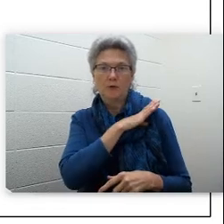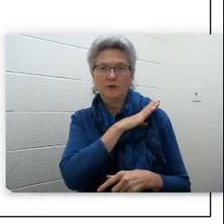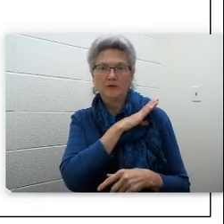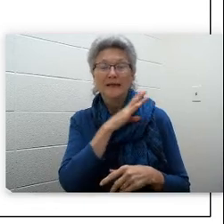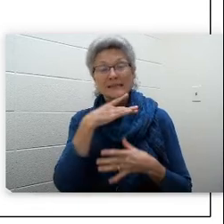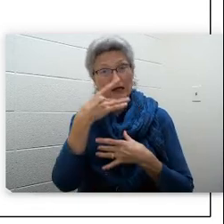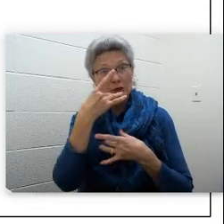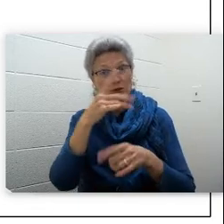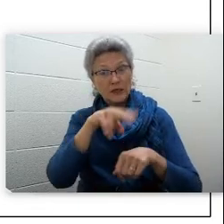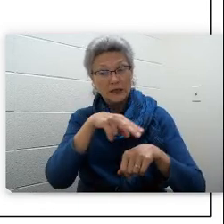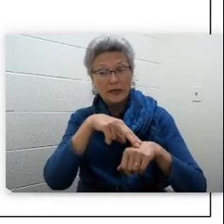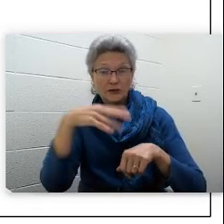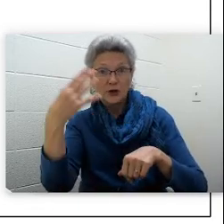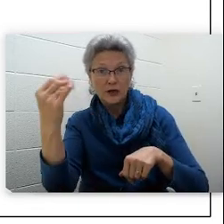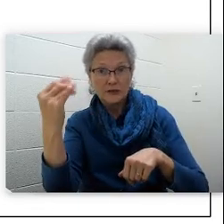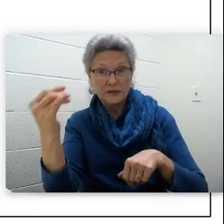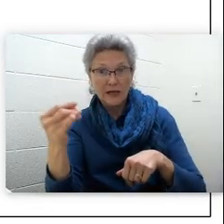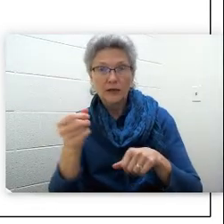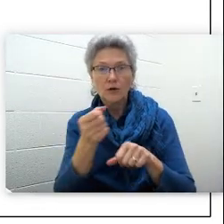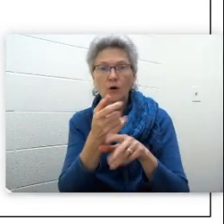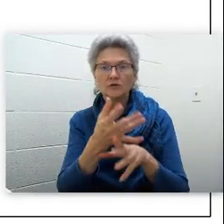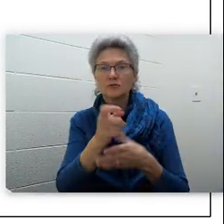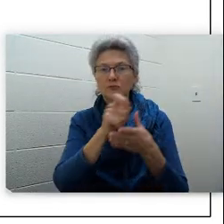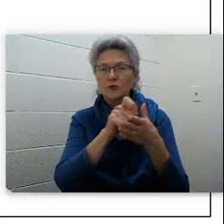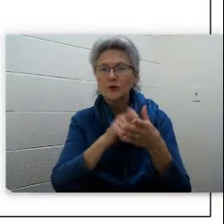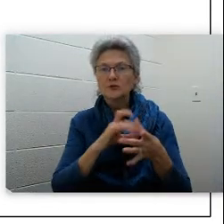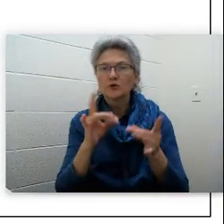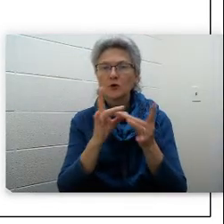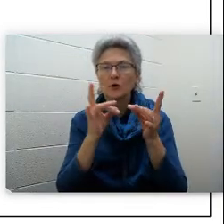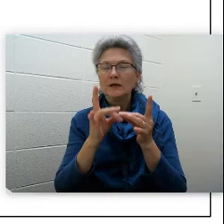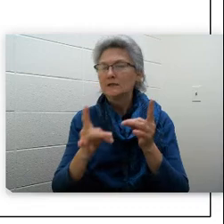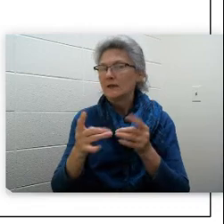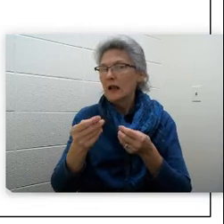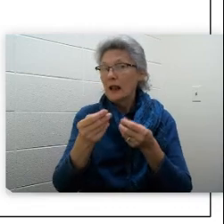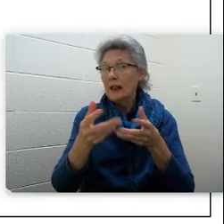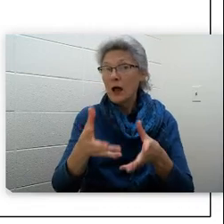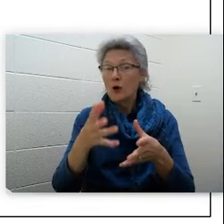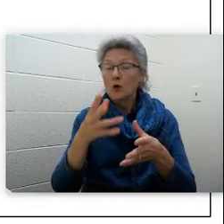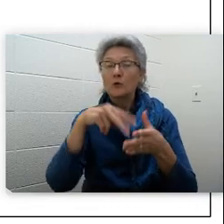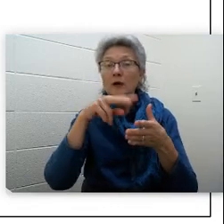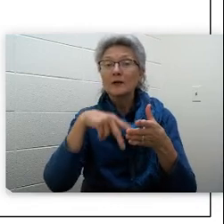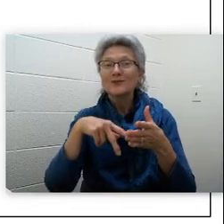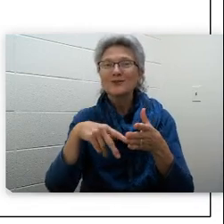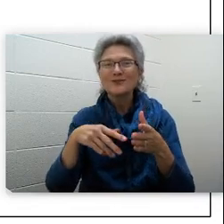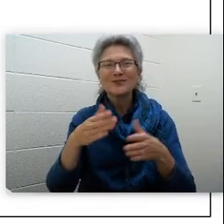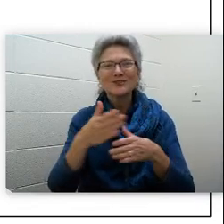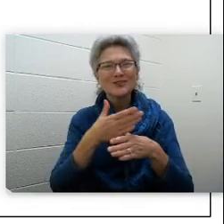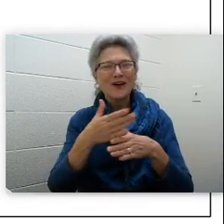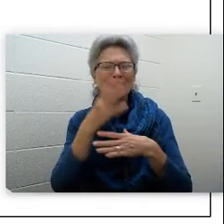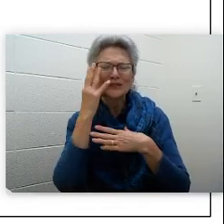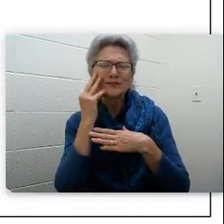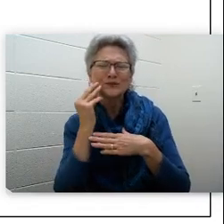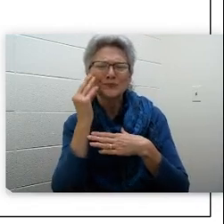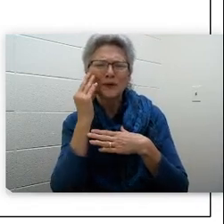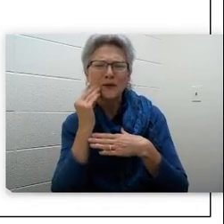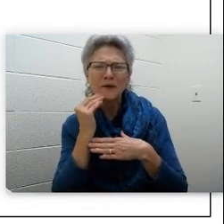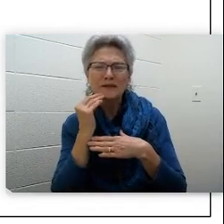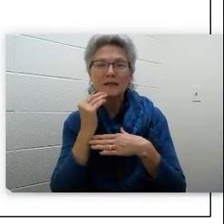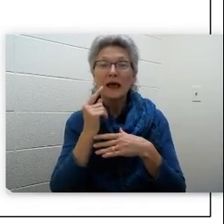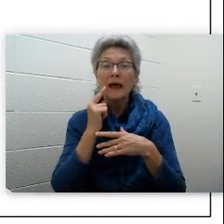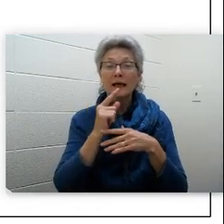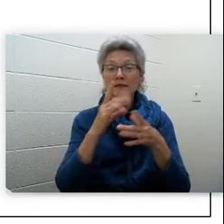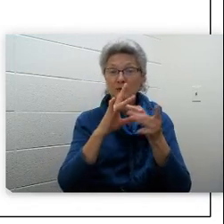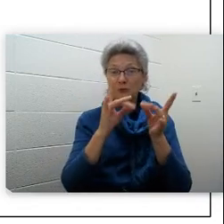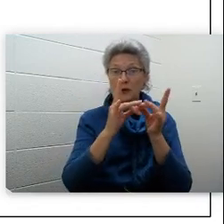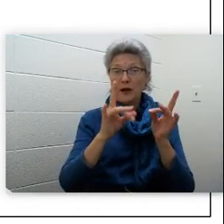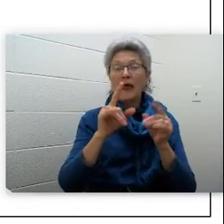descriptive stories that allowed readers to share his experiences. His story, The Chipmunk, follows a chipmunk emerging from